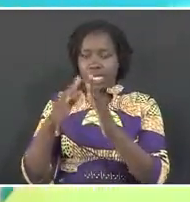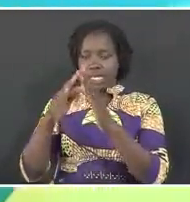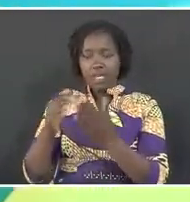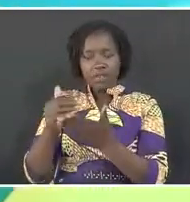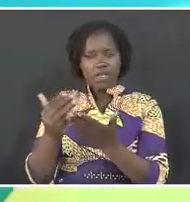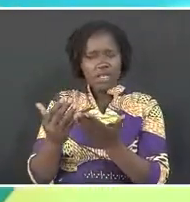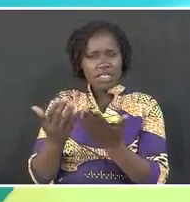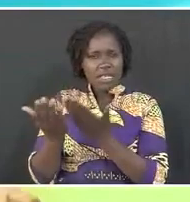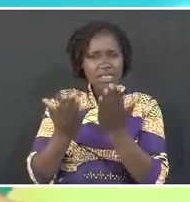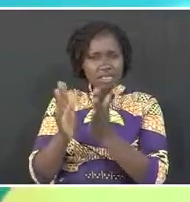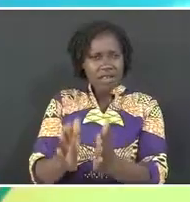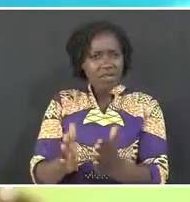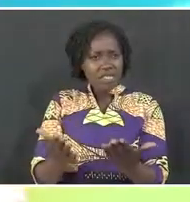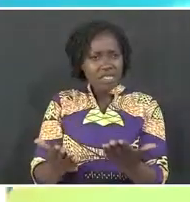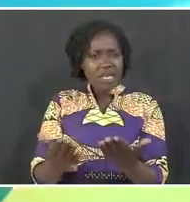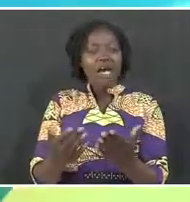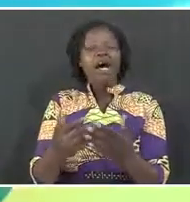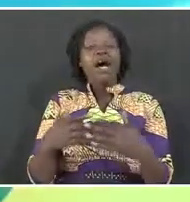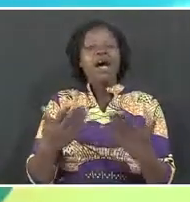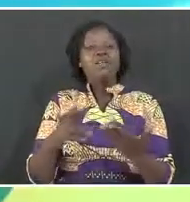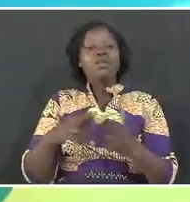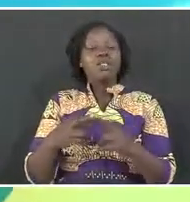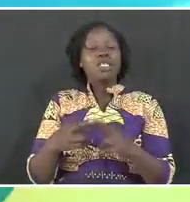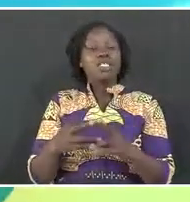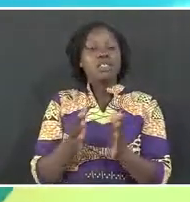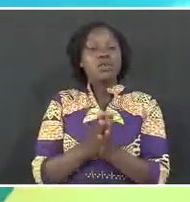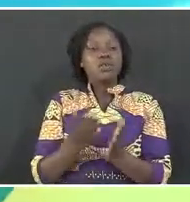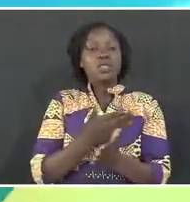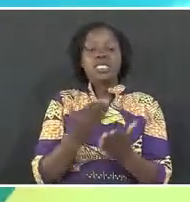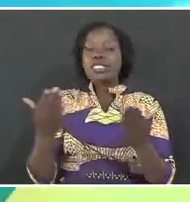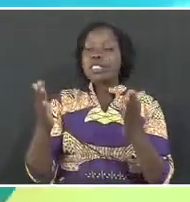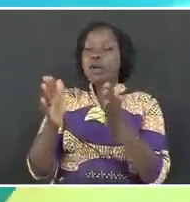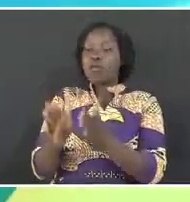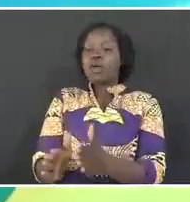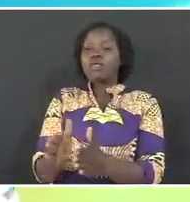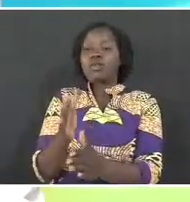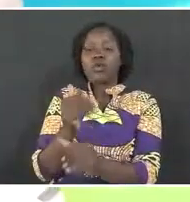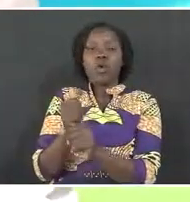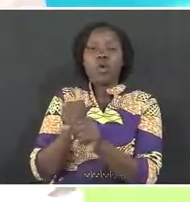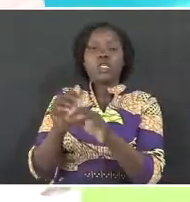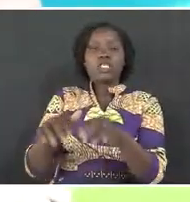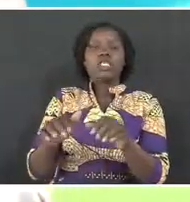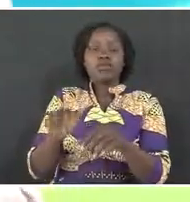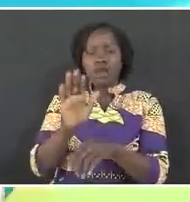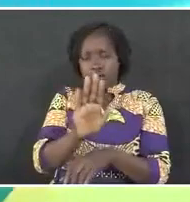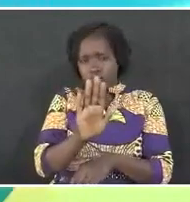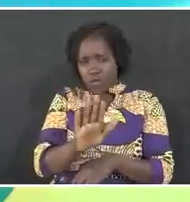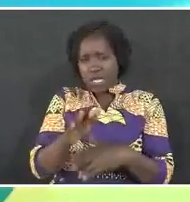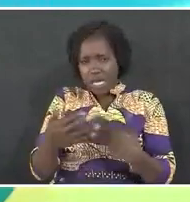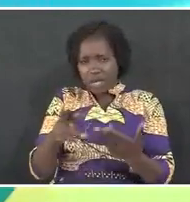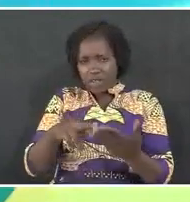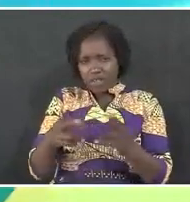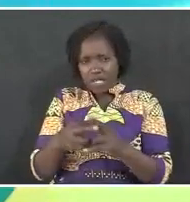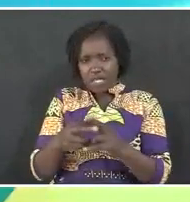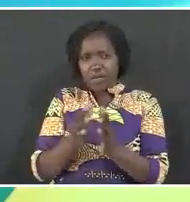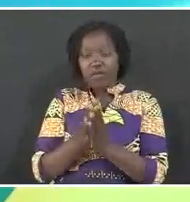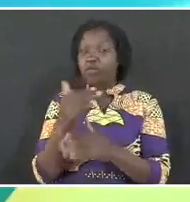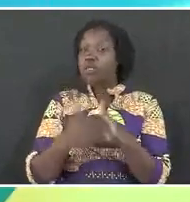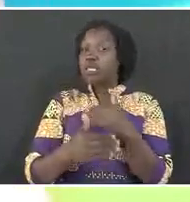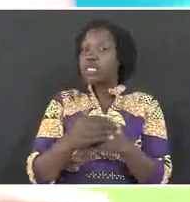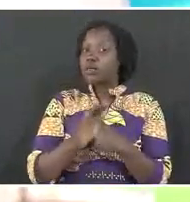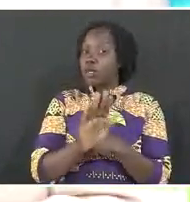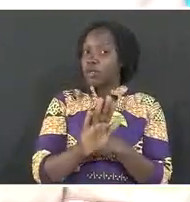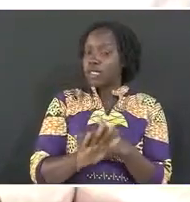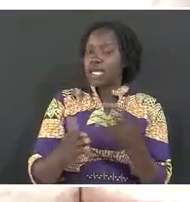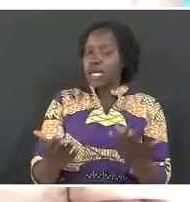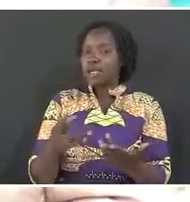household? How do you relate with this person who works on your farm? How do you relate with your neighbors? How